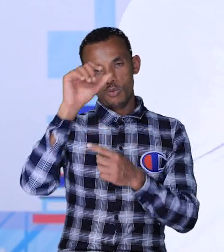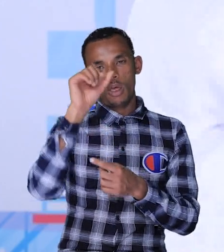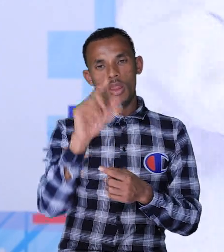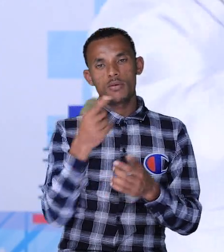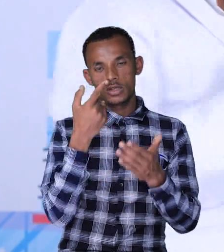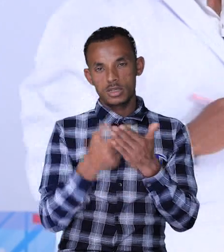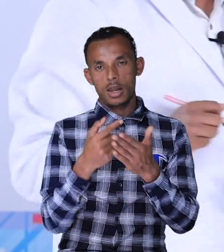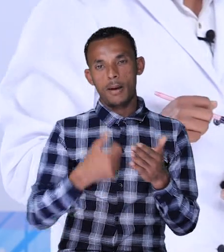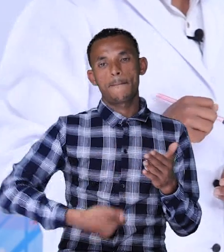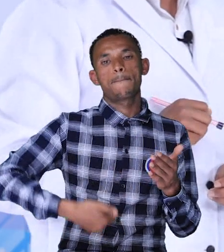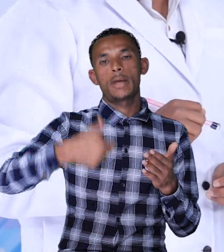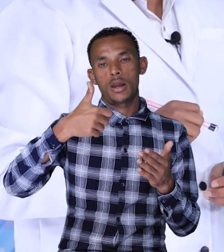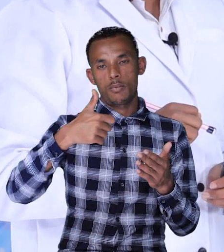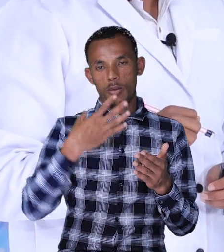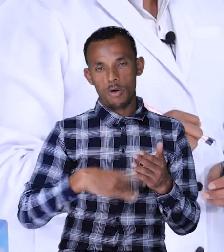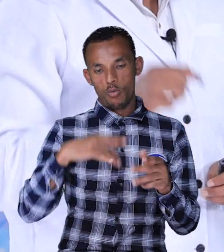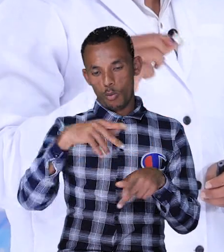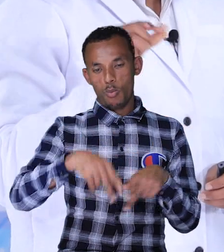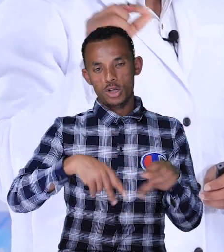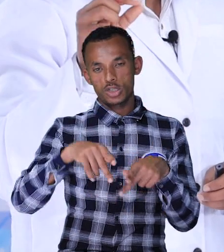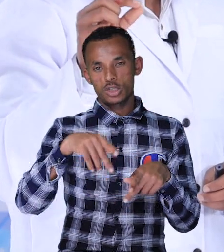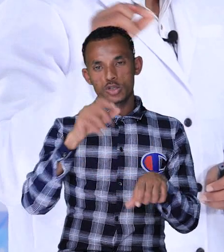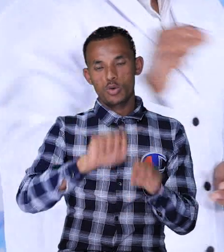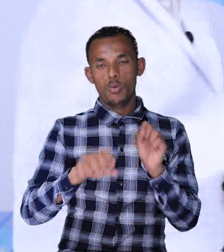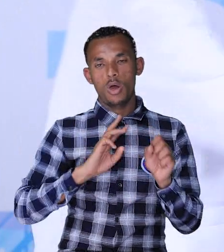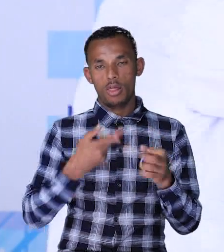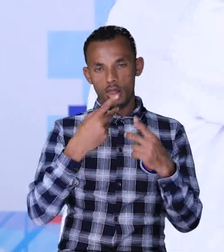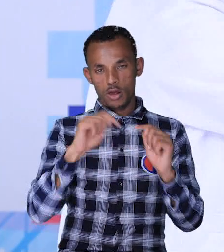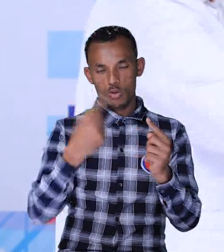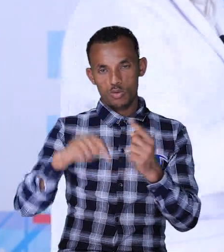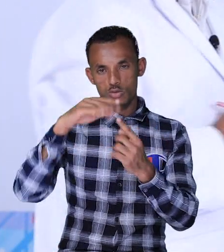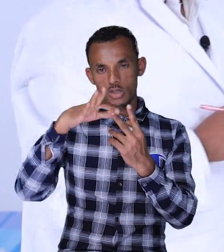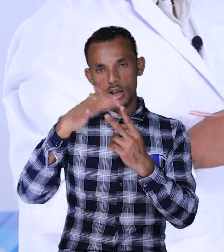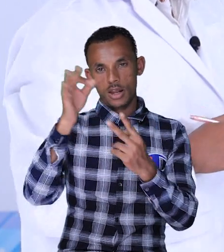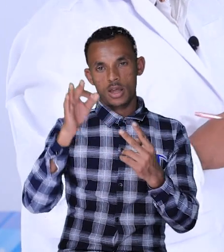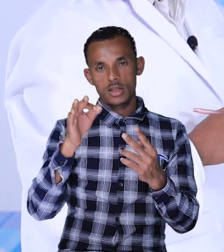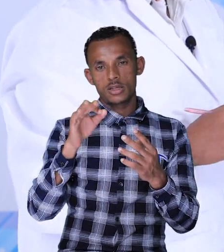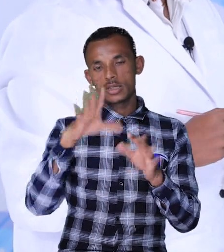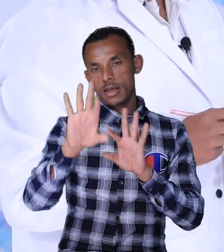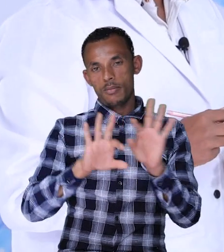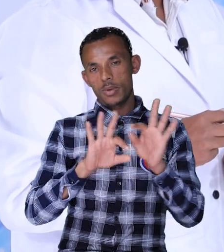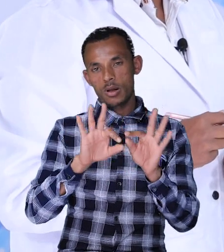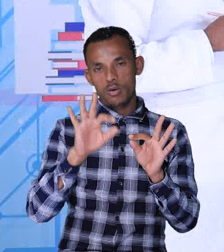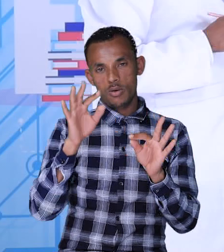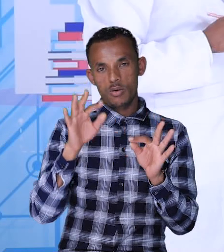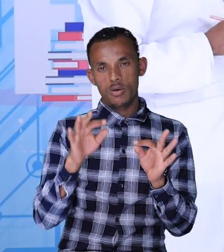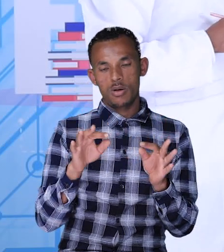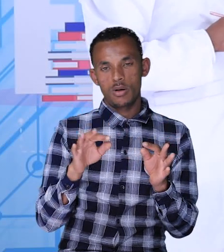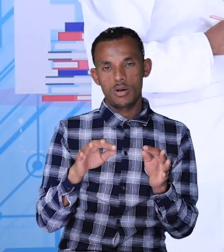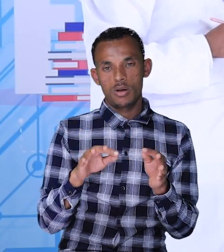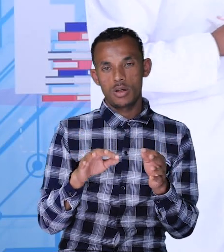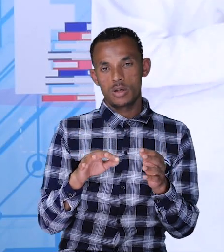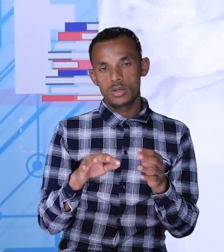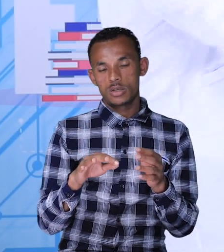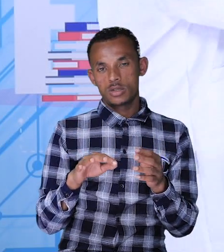These are the members of the population. So we are trying to select a sample from this applying a table of random number.